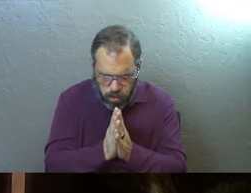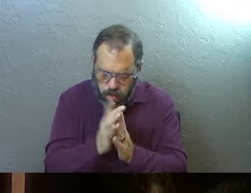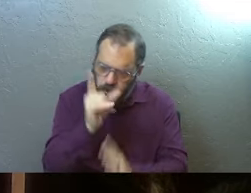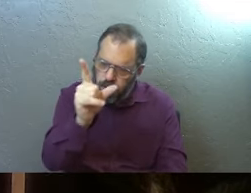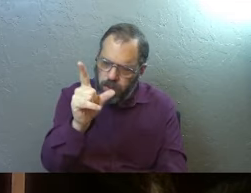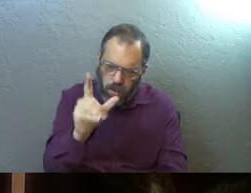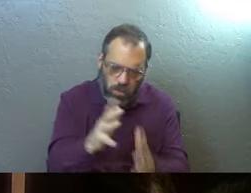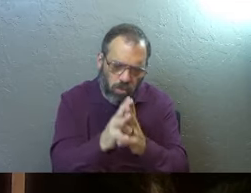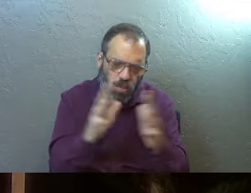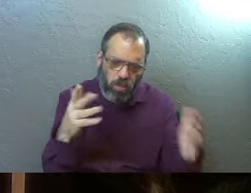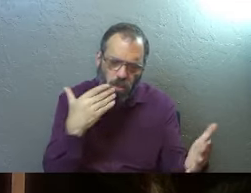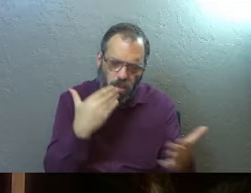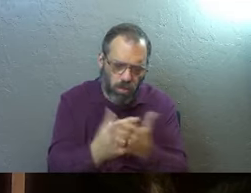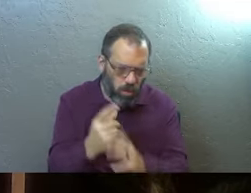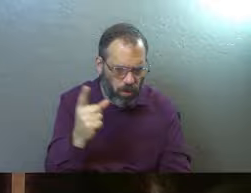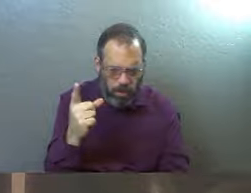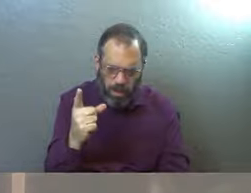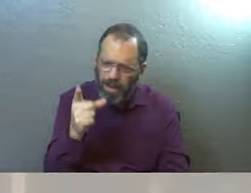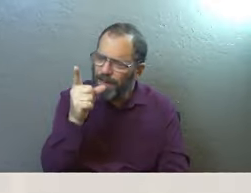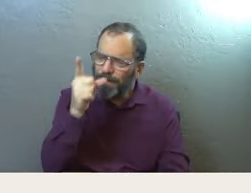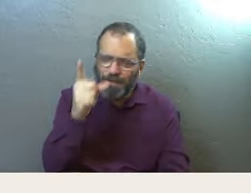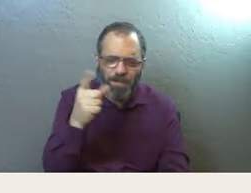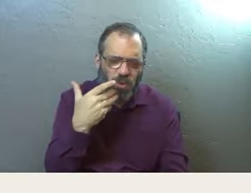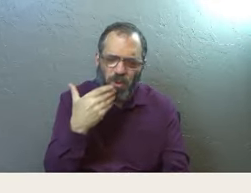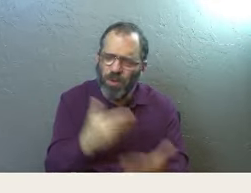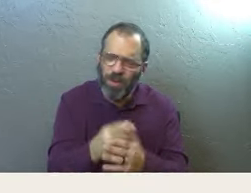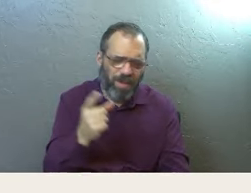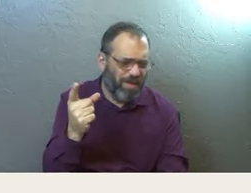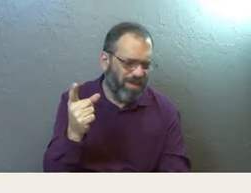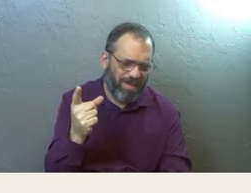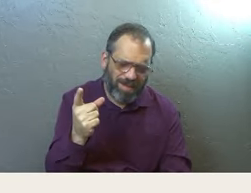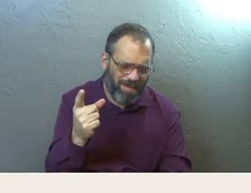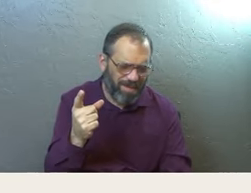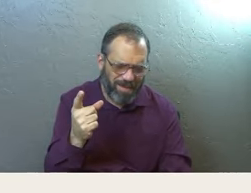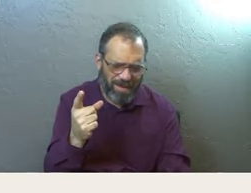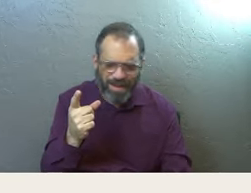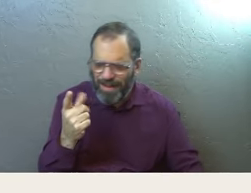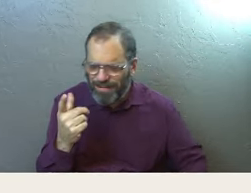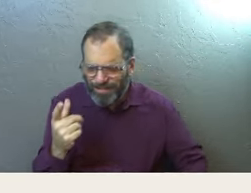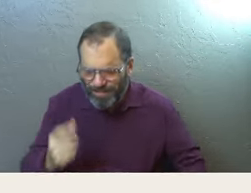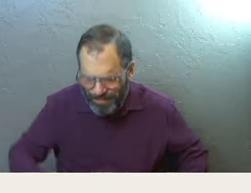God, you're so good. You're just so good.